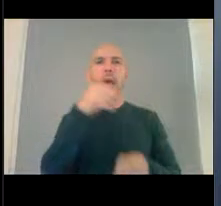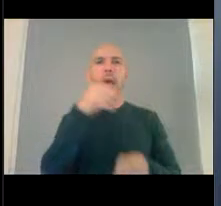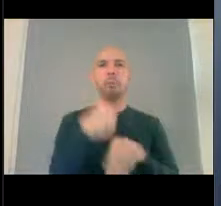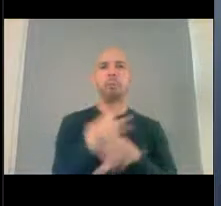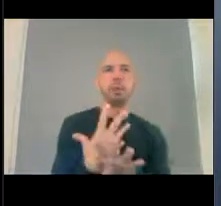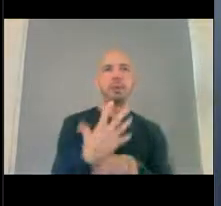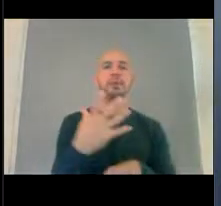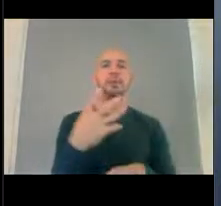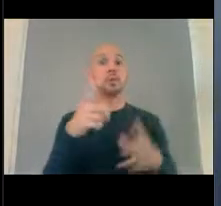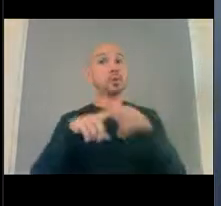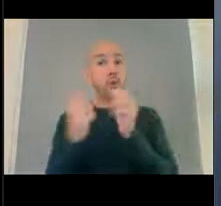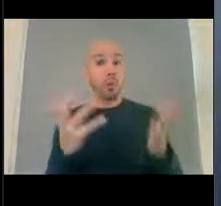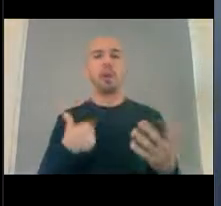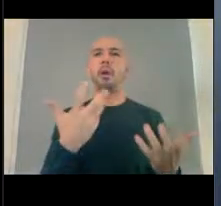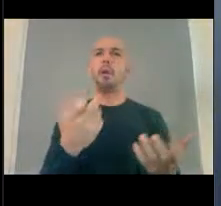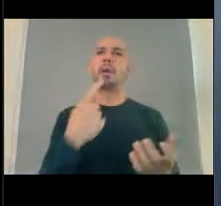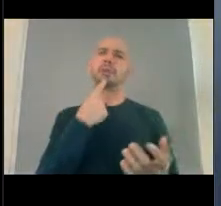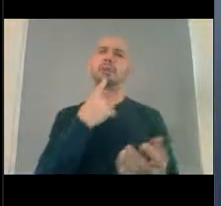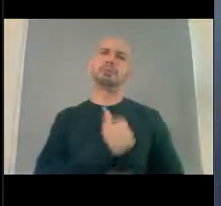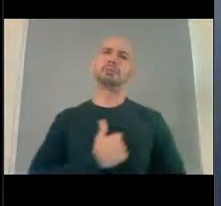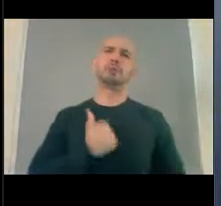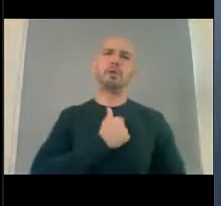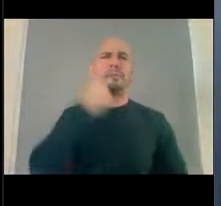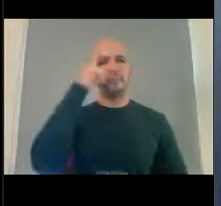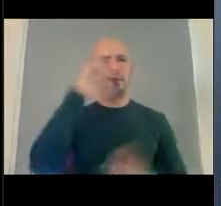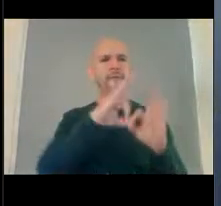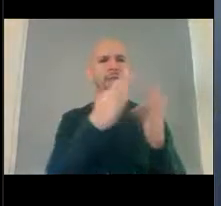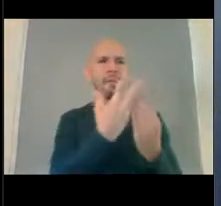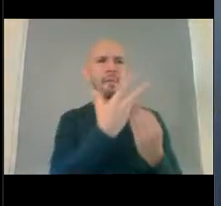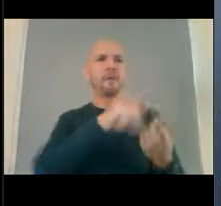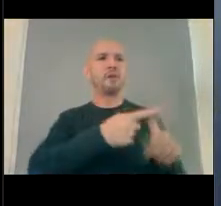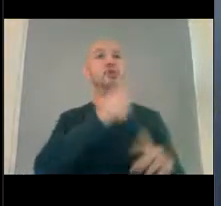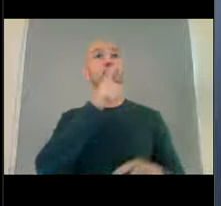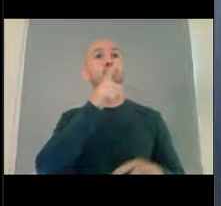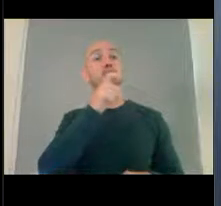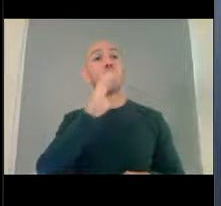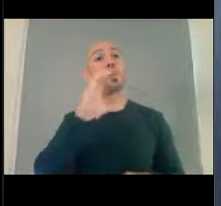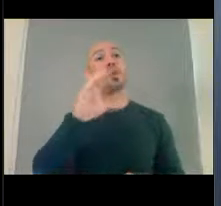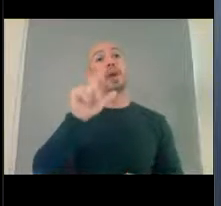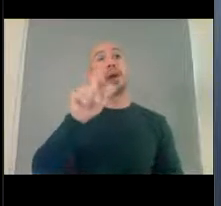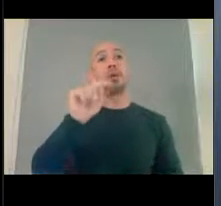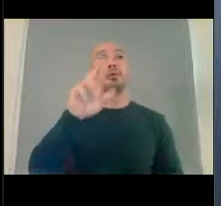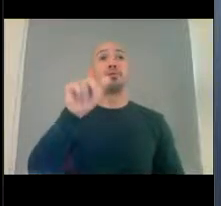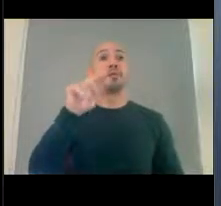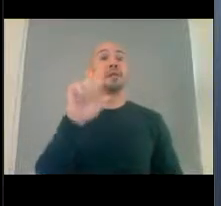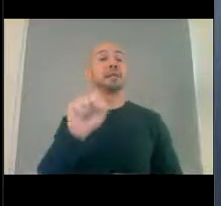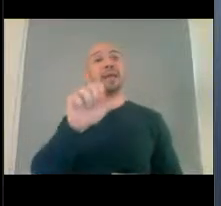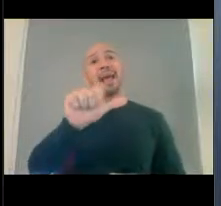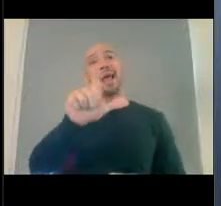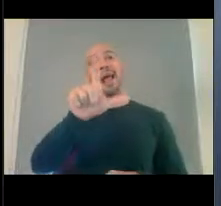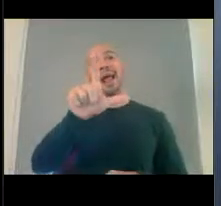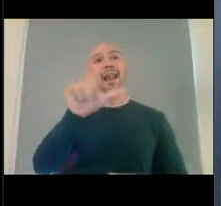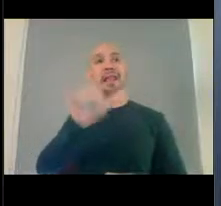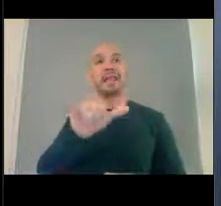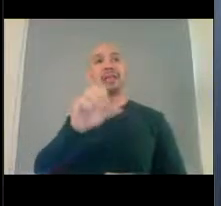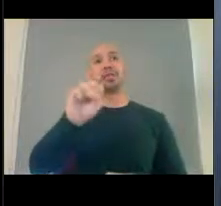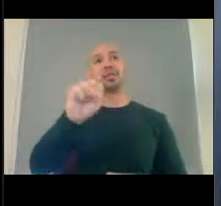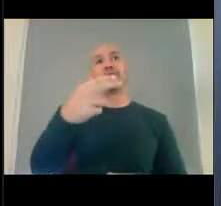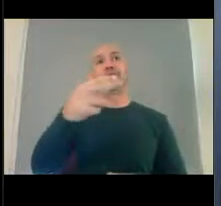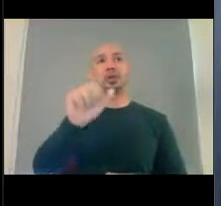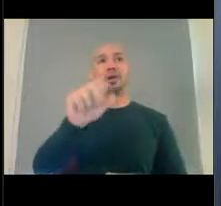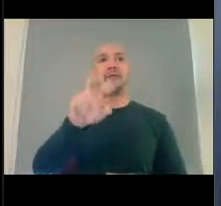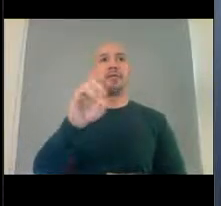offer my deepest condolences to the family and friends of caltrans district 6 engineer ali shahbaz who was killed in a car crash